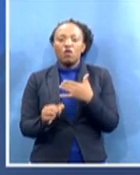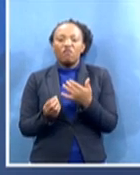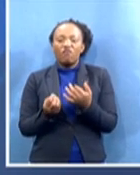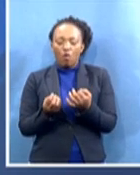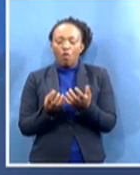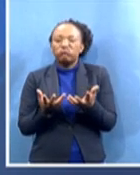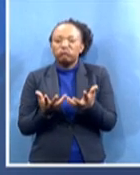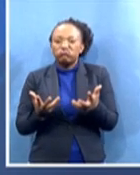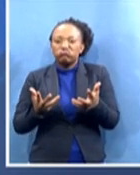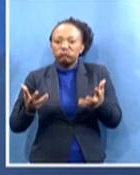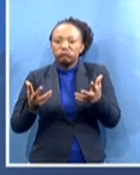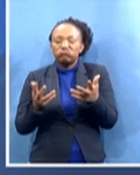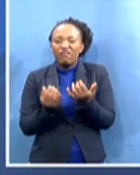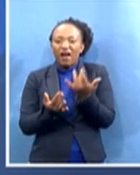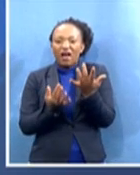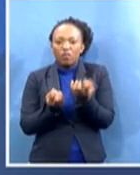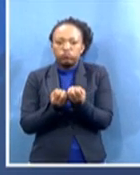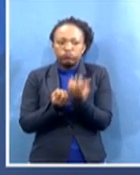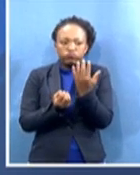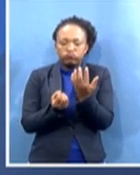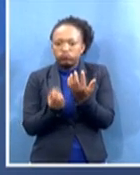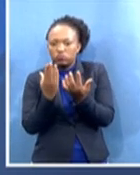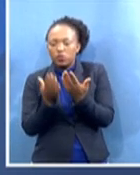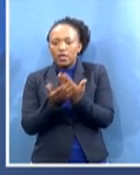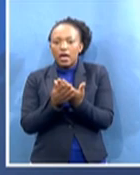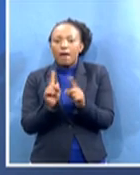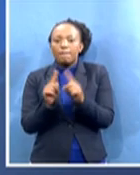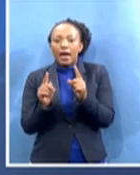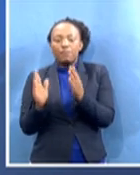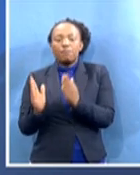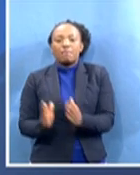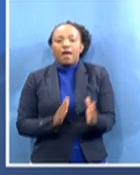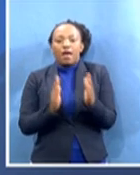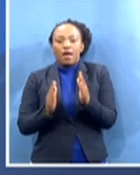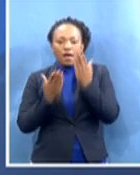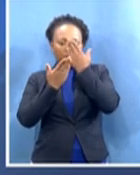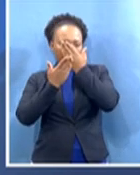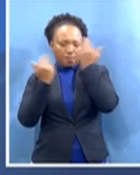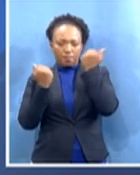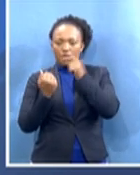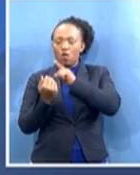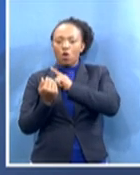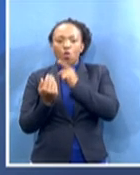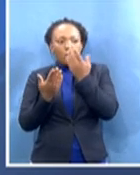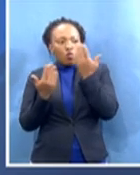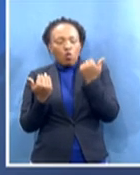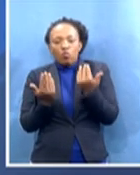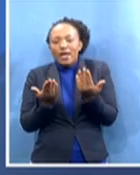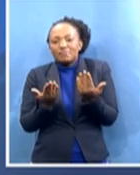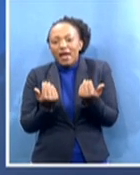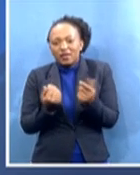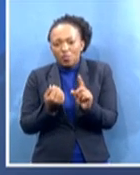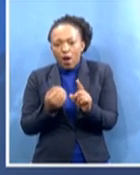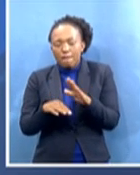know what can be the intensity, what can be the way population gonna react. That's why